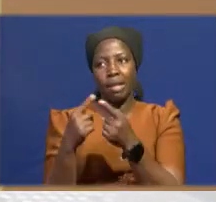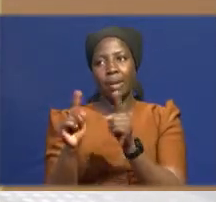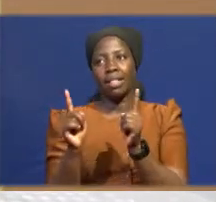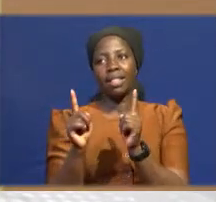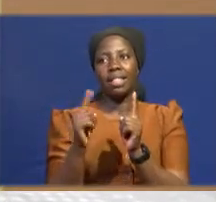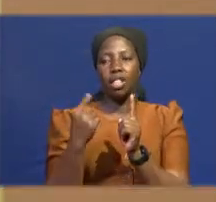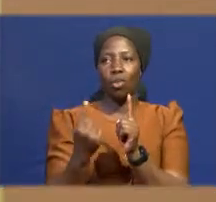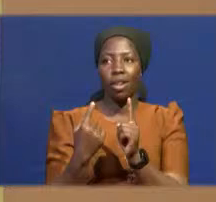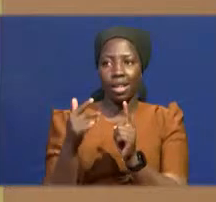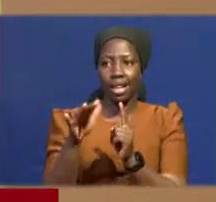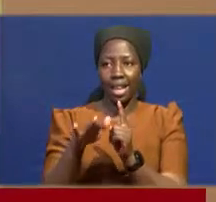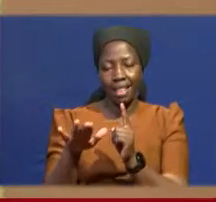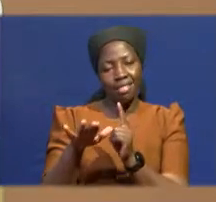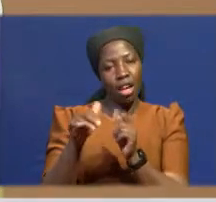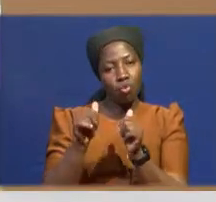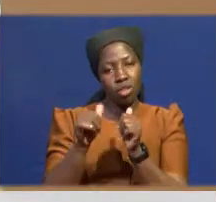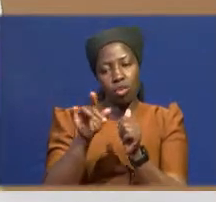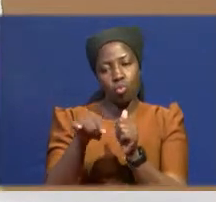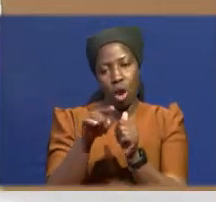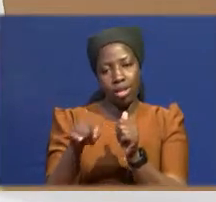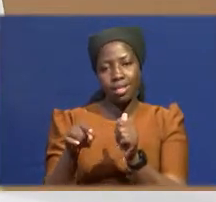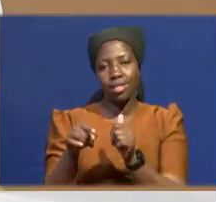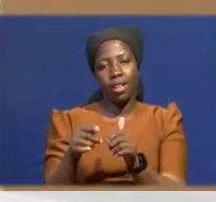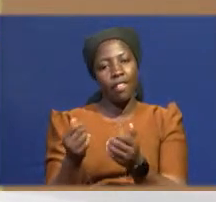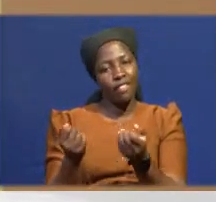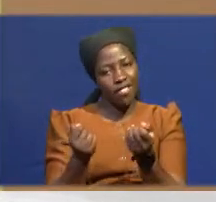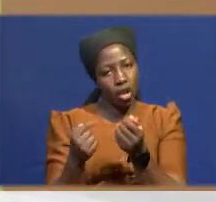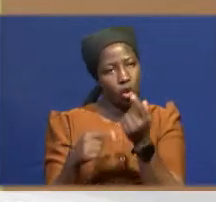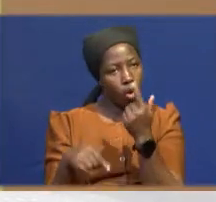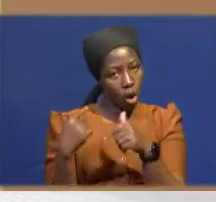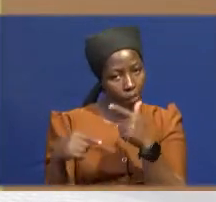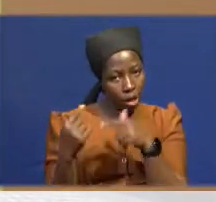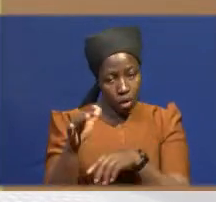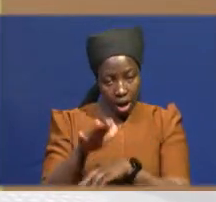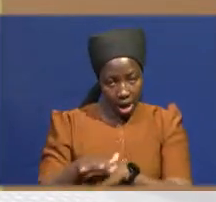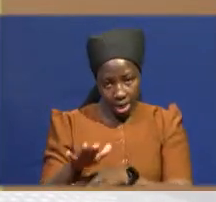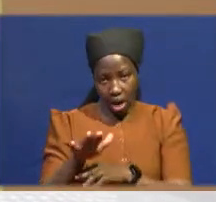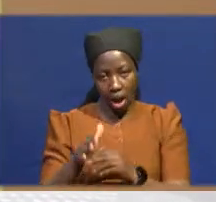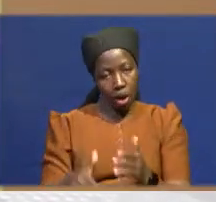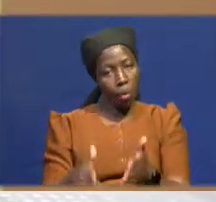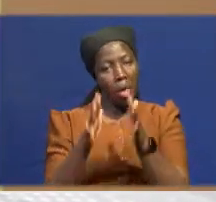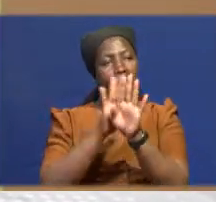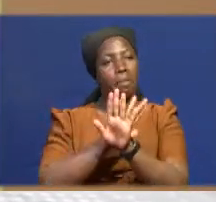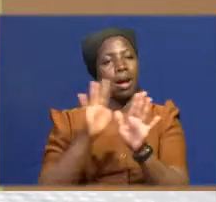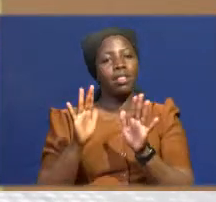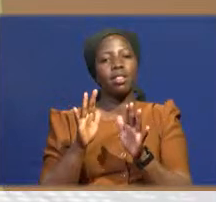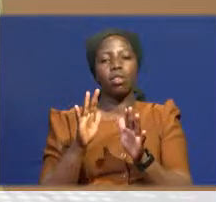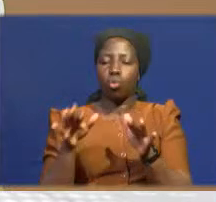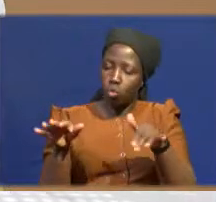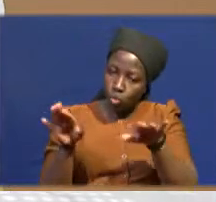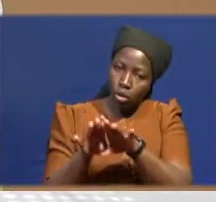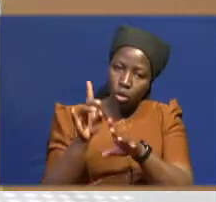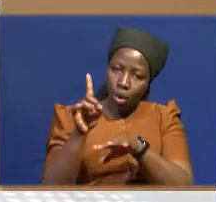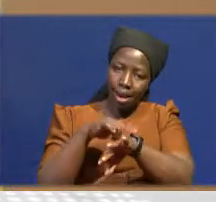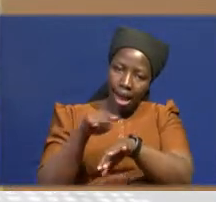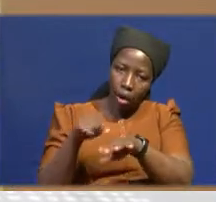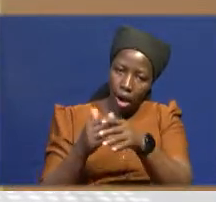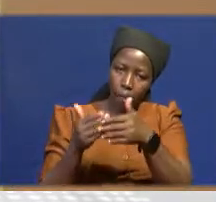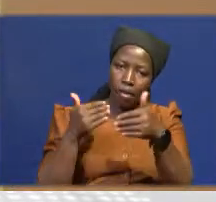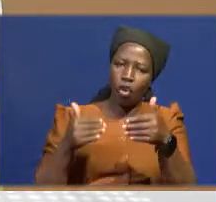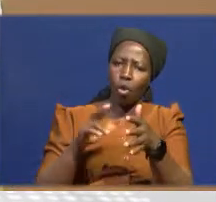route, which is closed 1 hour before the rally starts. Yeah. What does that mean? People tend